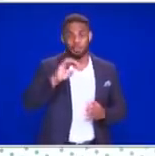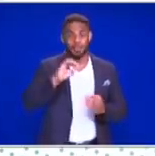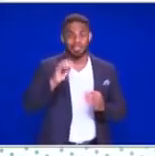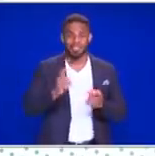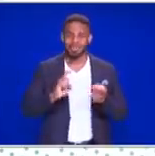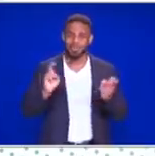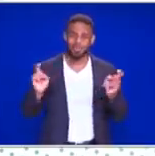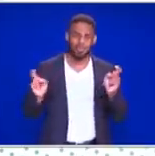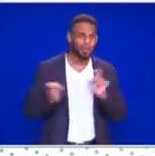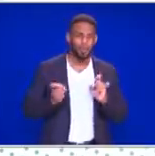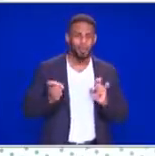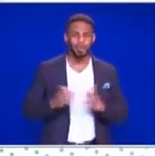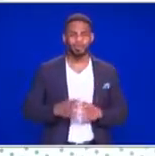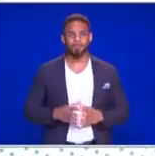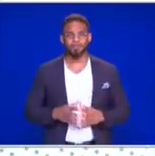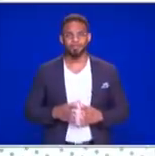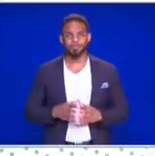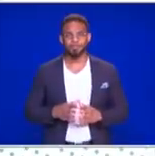567% change.